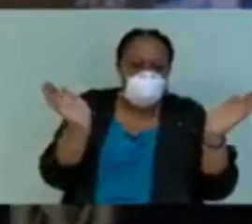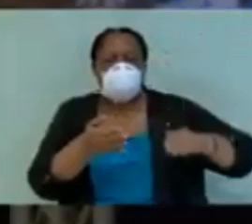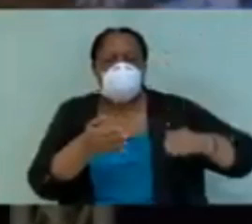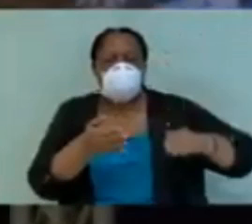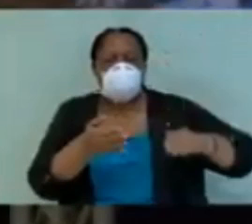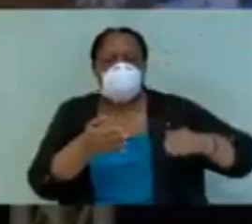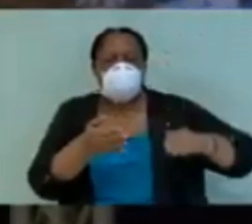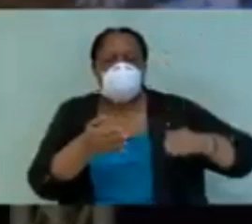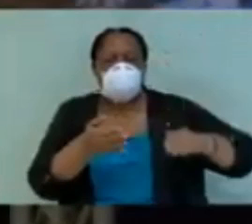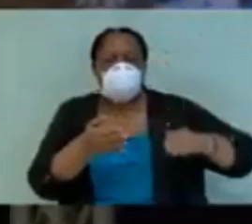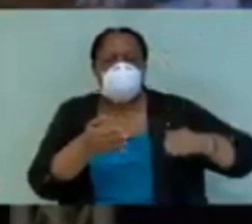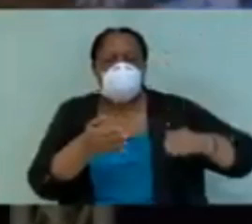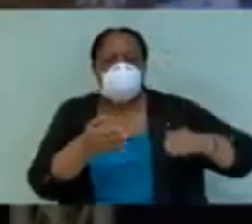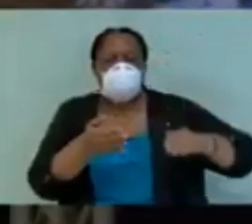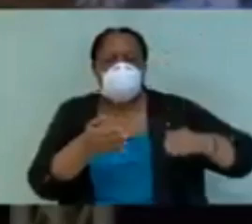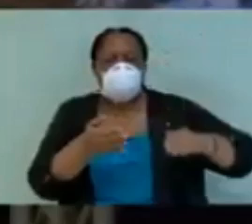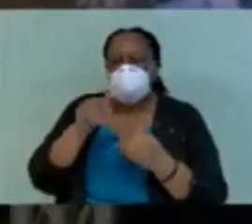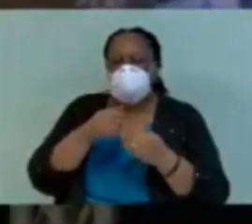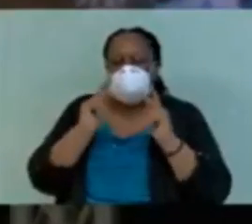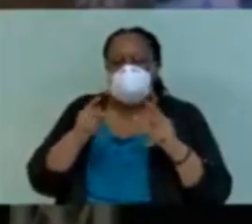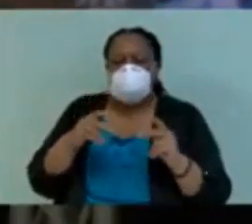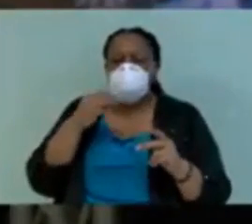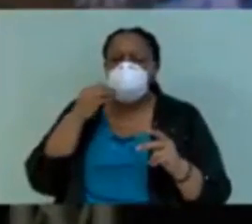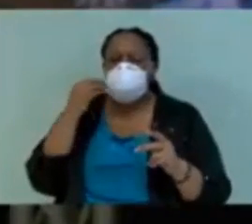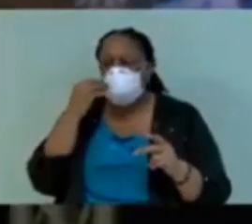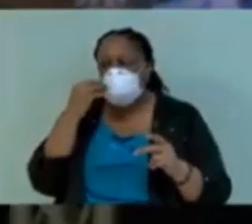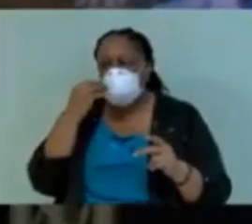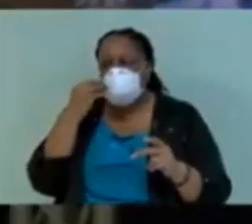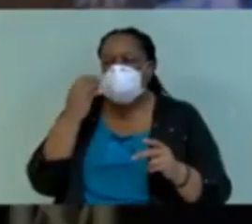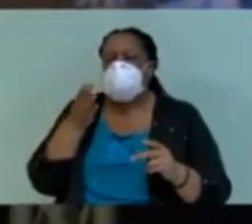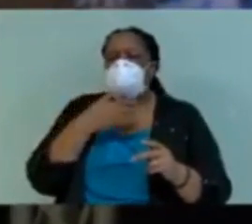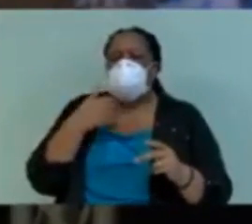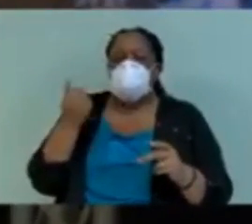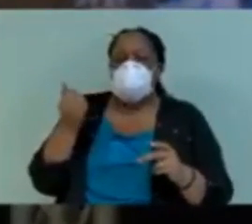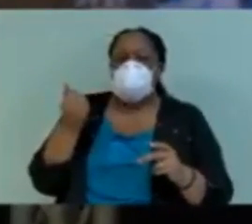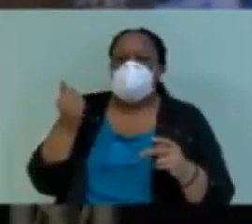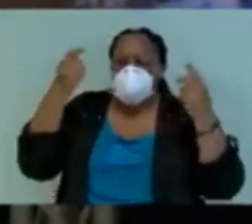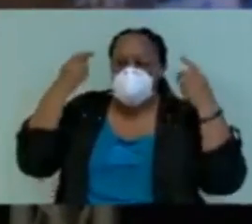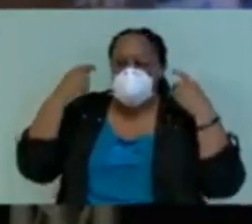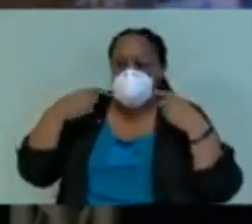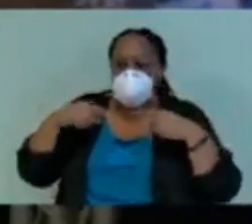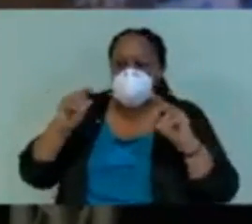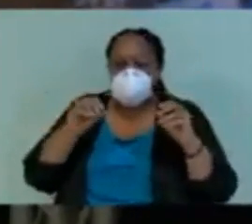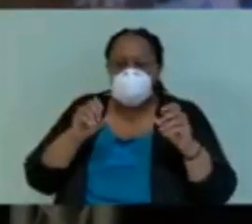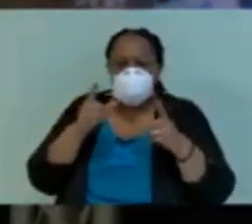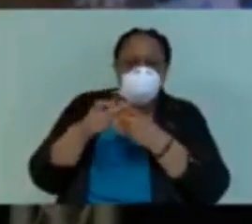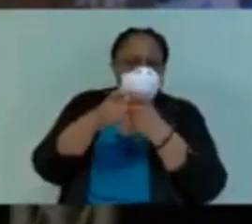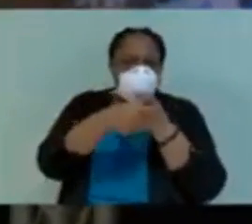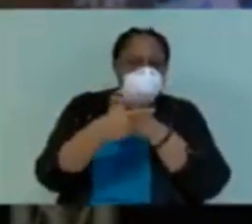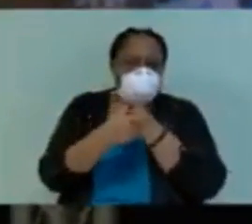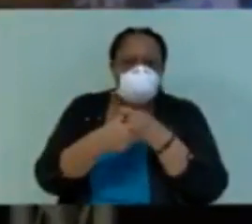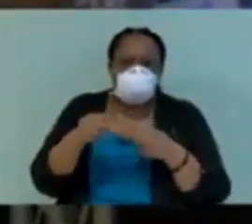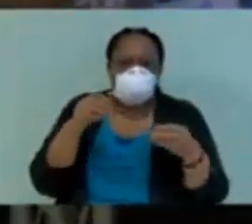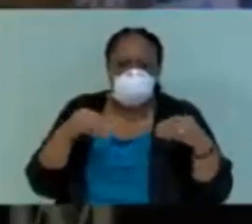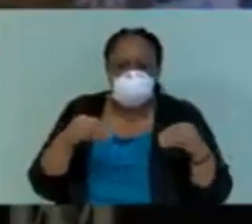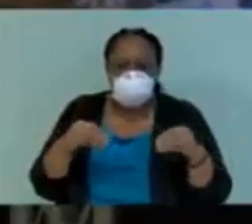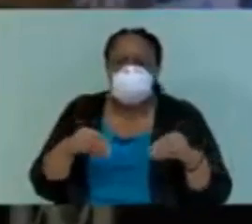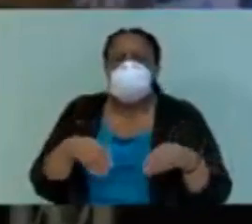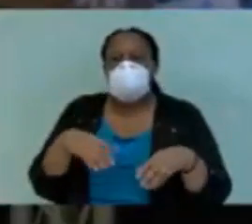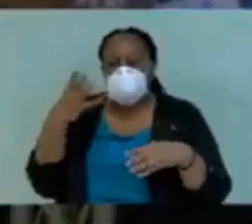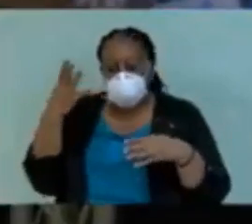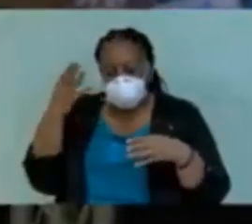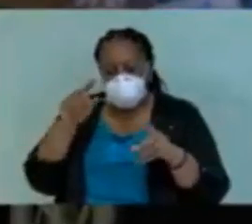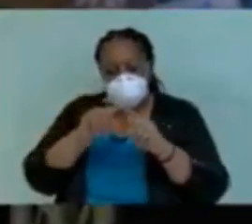being pilloried by other members of staff. And that team is Mr. Wilson and his team